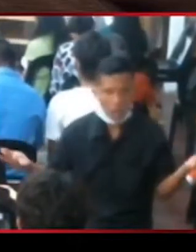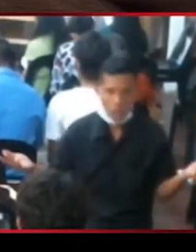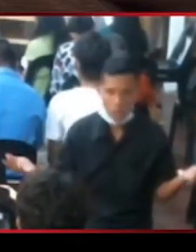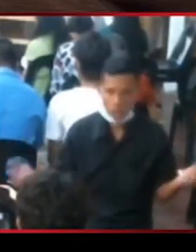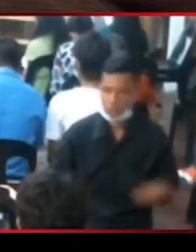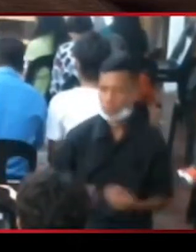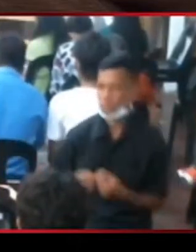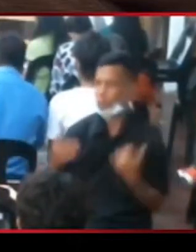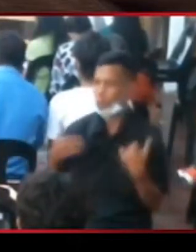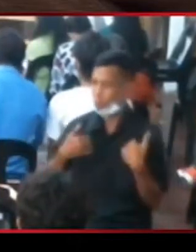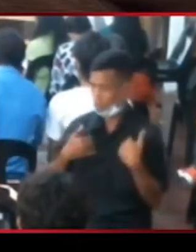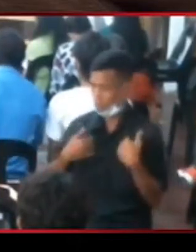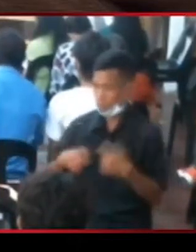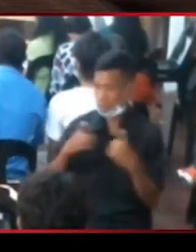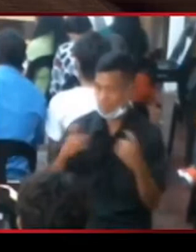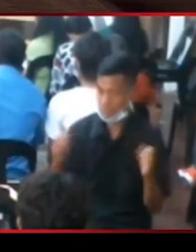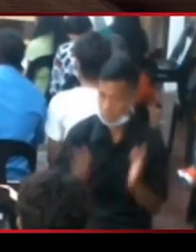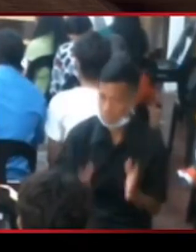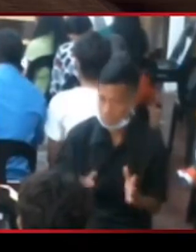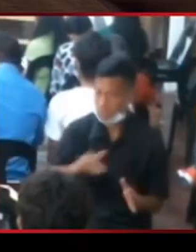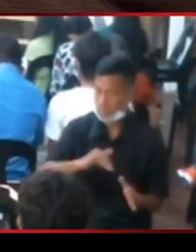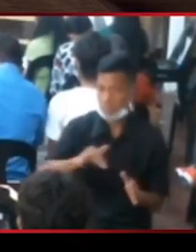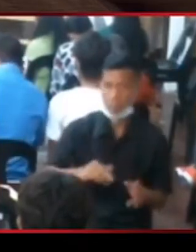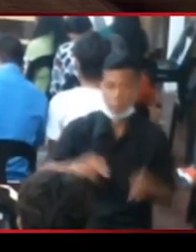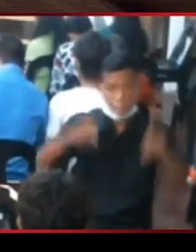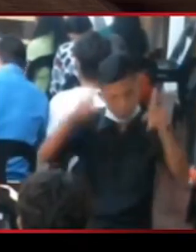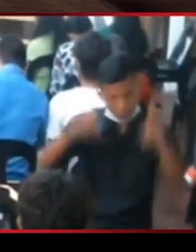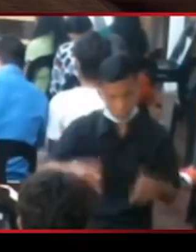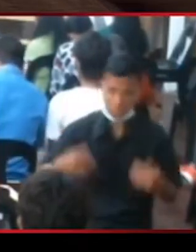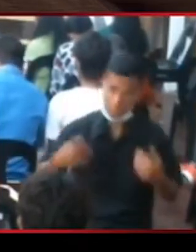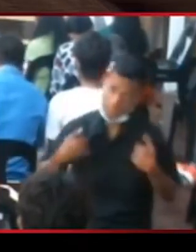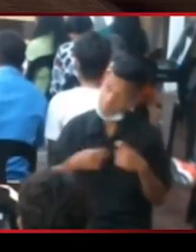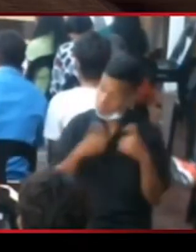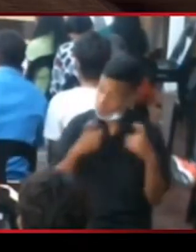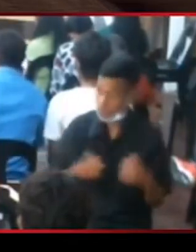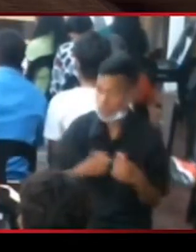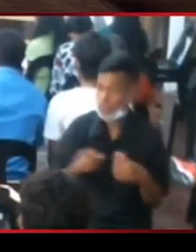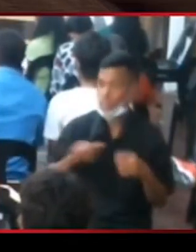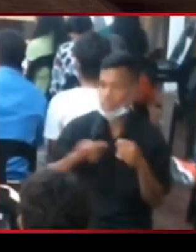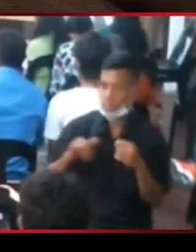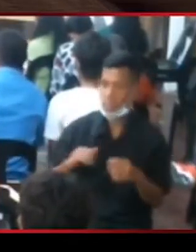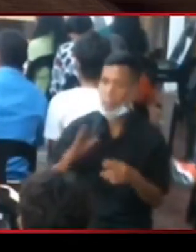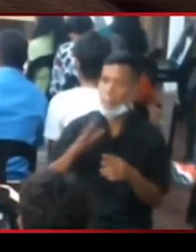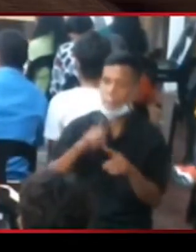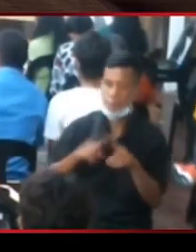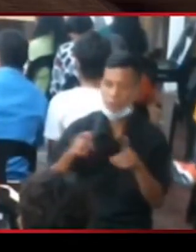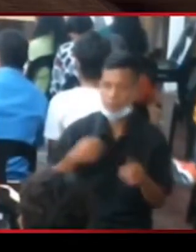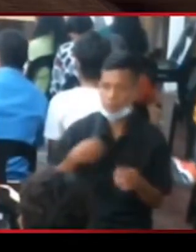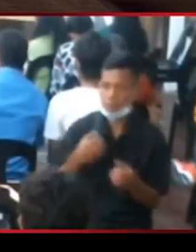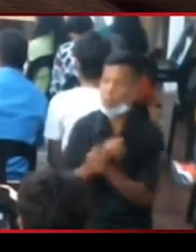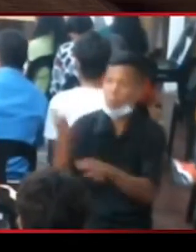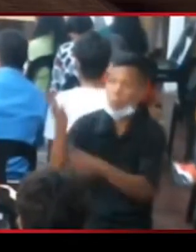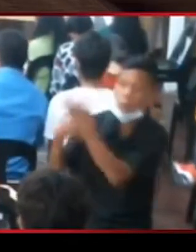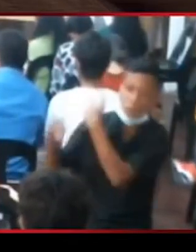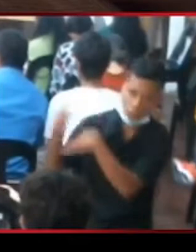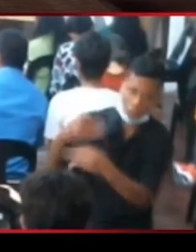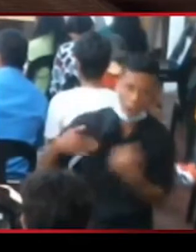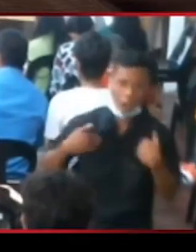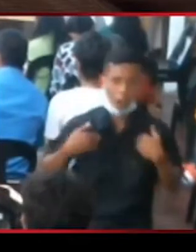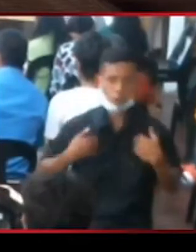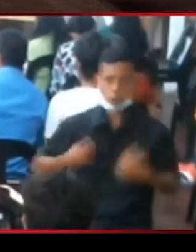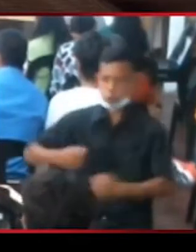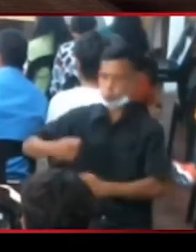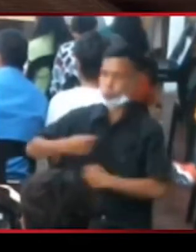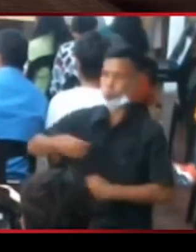on water. I wish I did. In fact, I don't like water. I remember in the Navy,